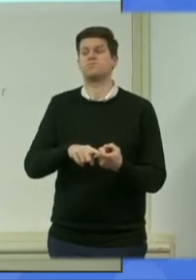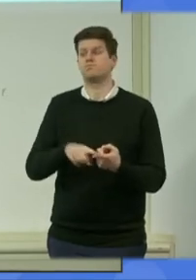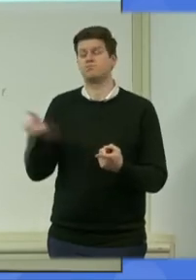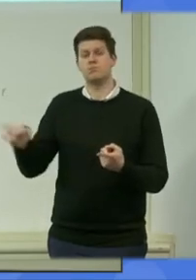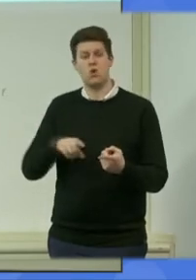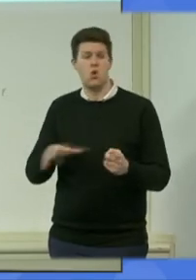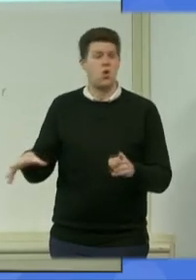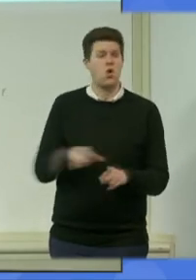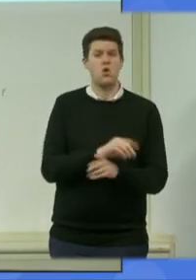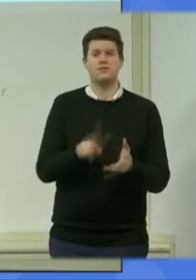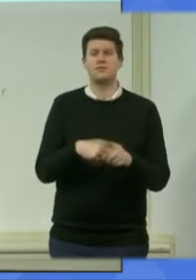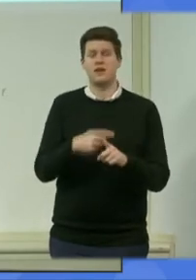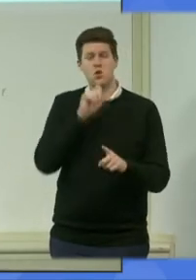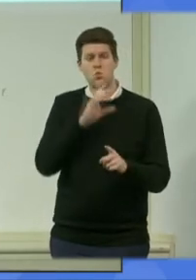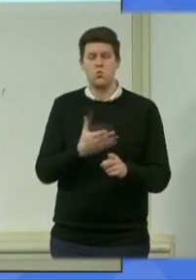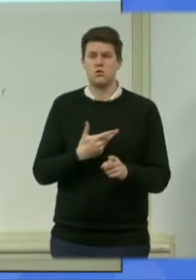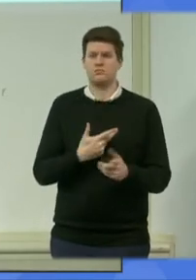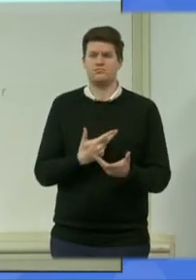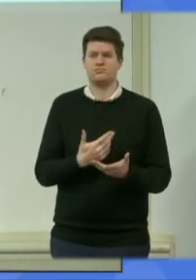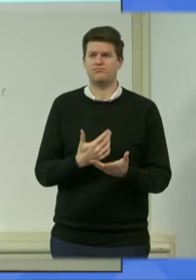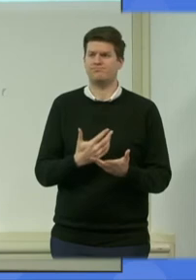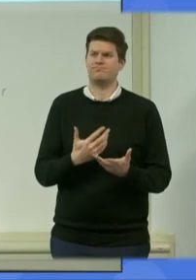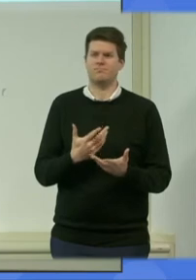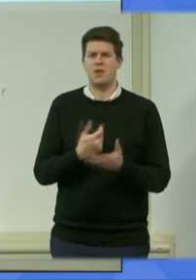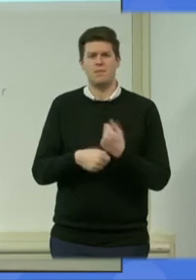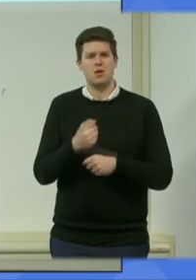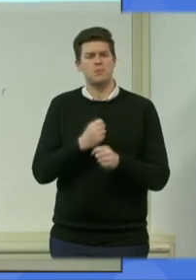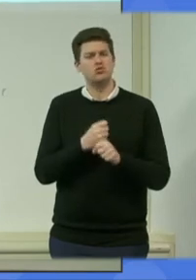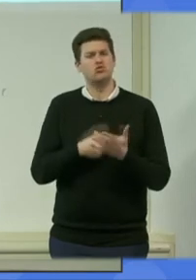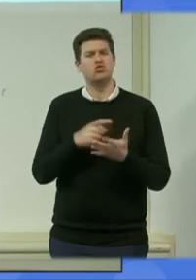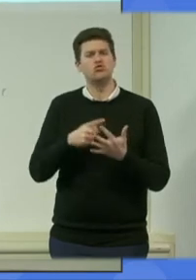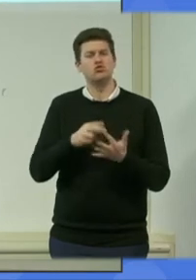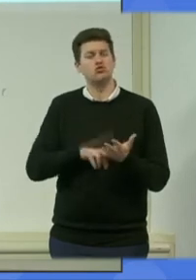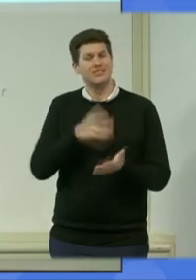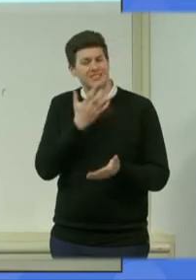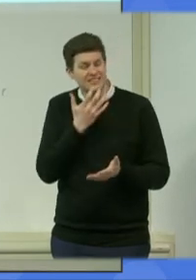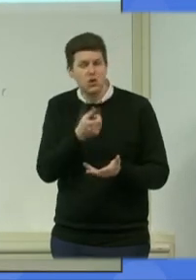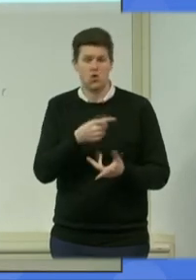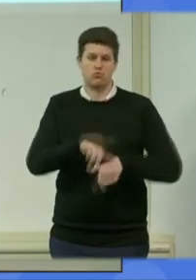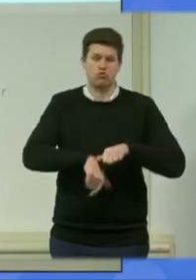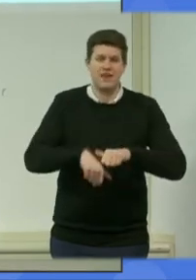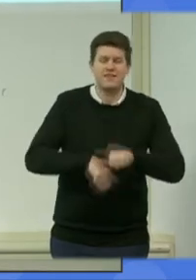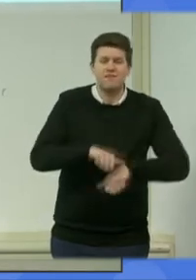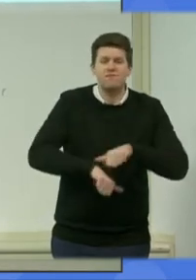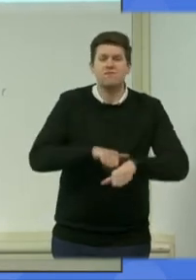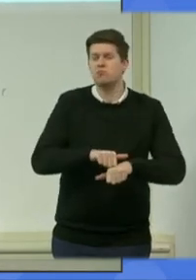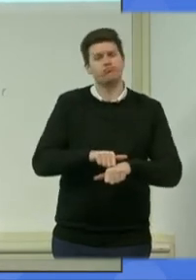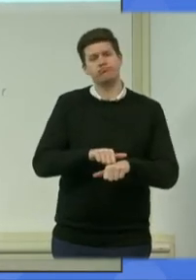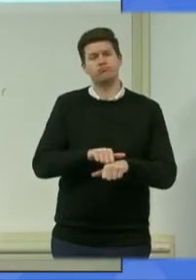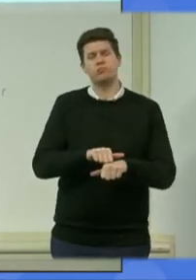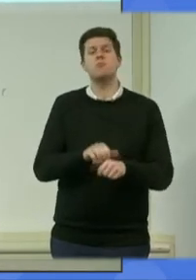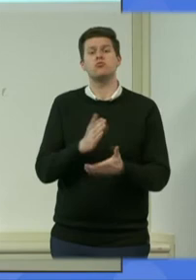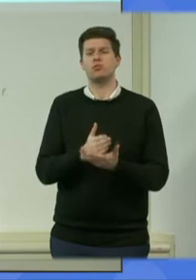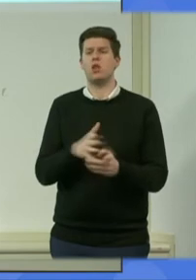taxes have to do everything. Not every tax has to be green. Not every tax has to be progressive. What matters is that the system as a whole is green